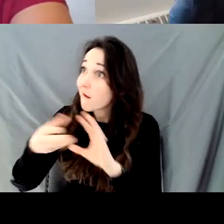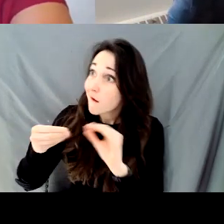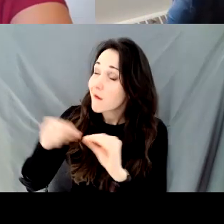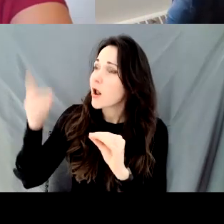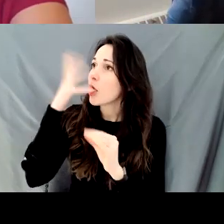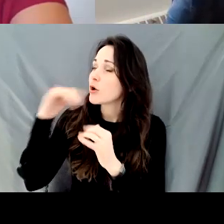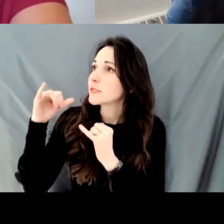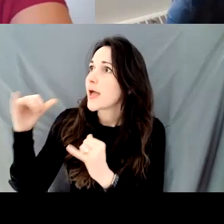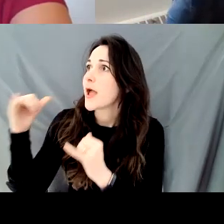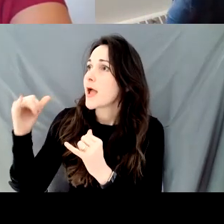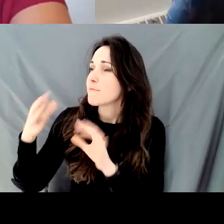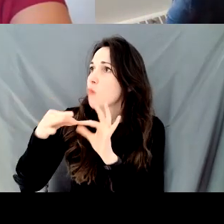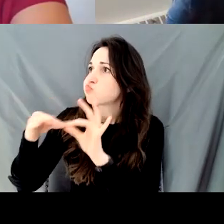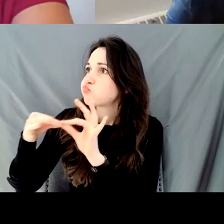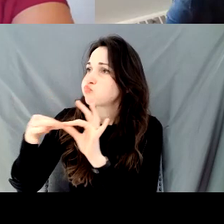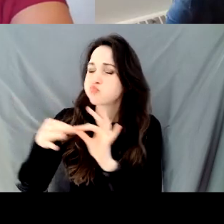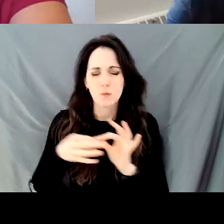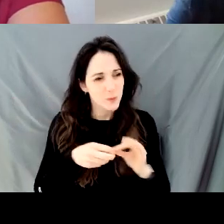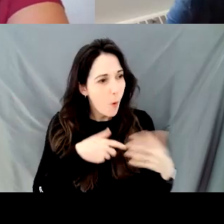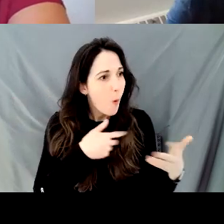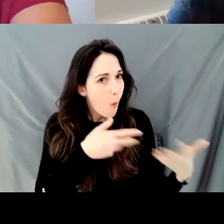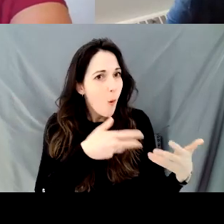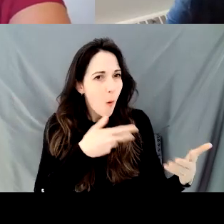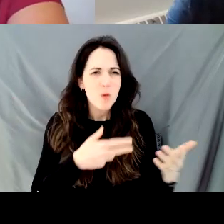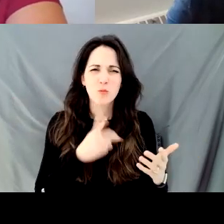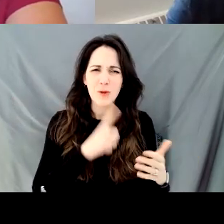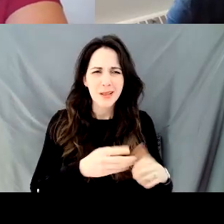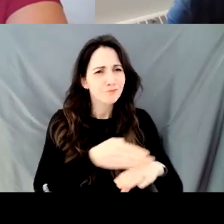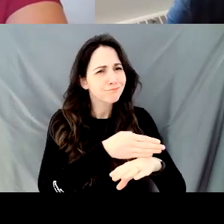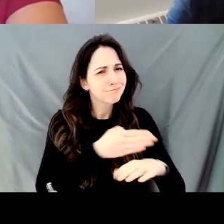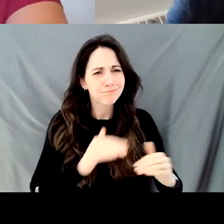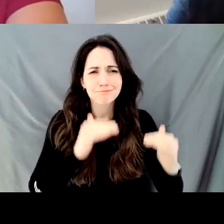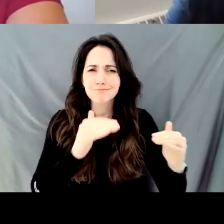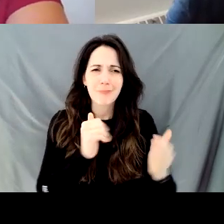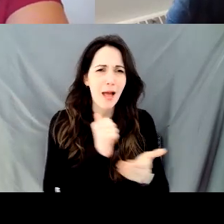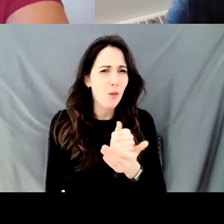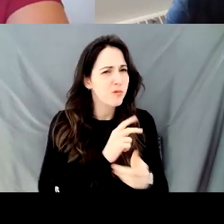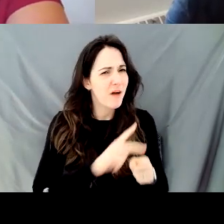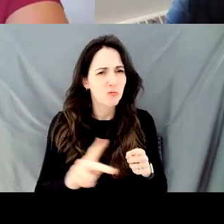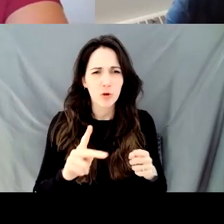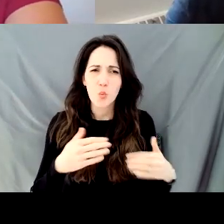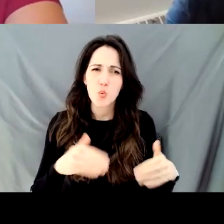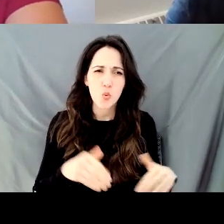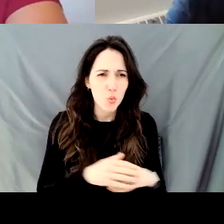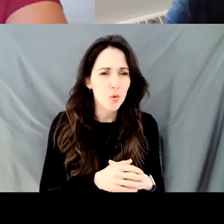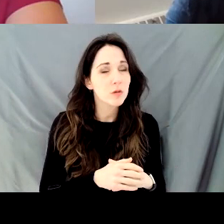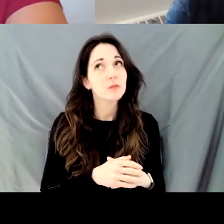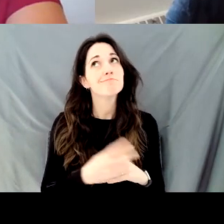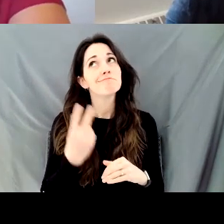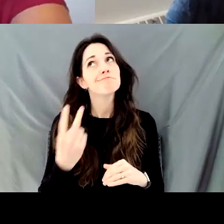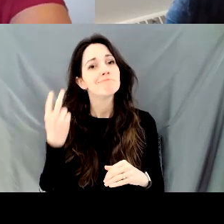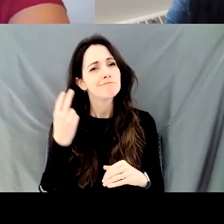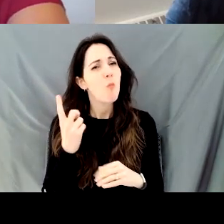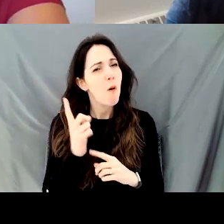me. So I think that has helped professionally. There was like a moment in my life where